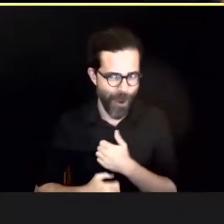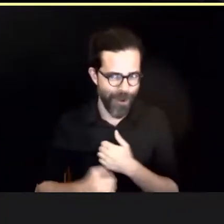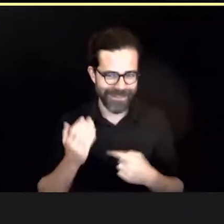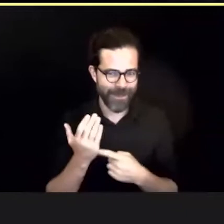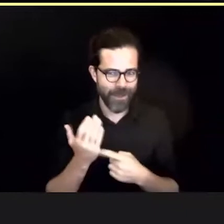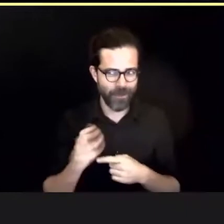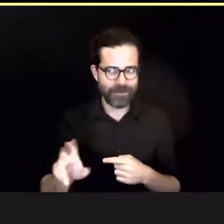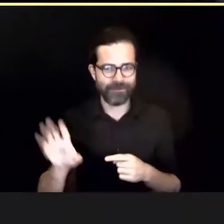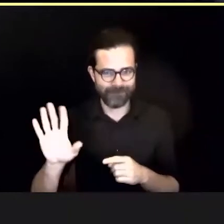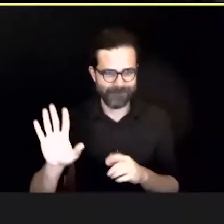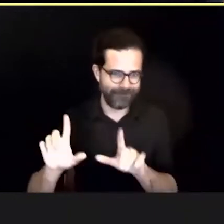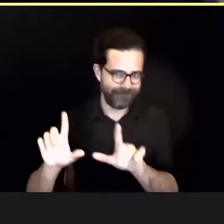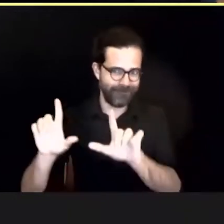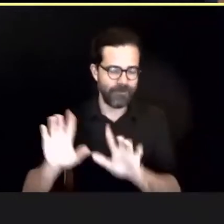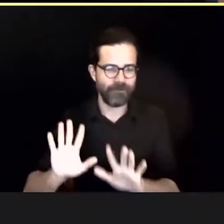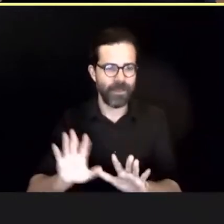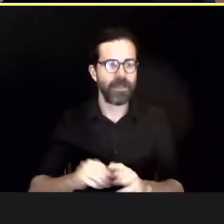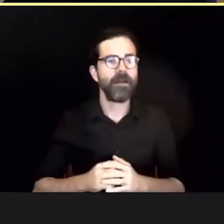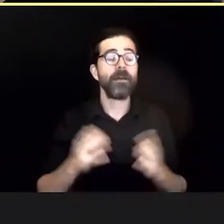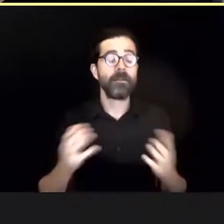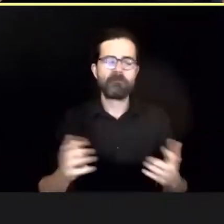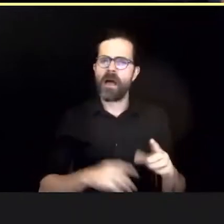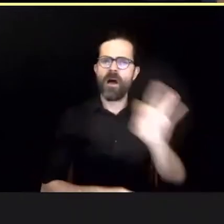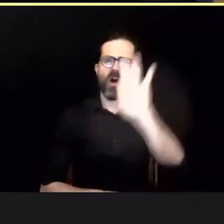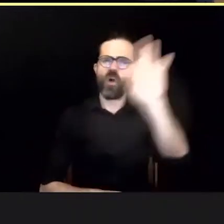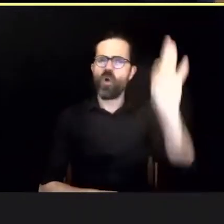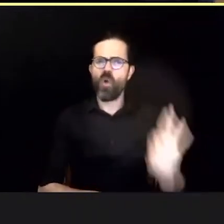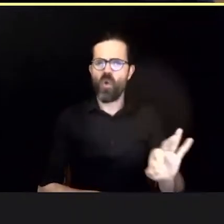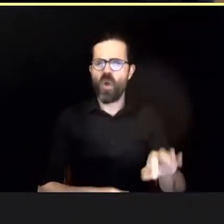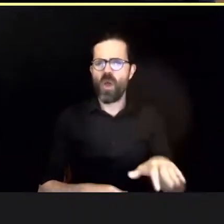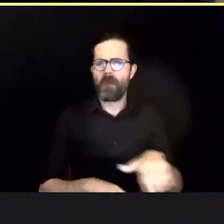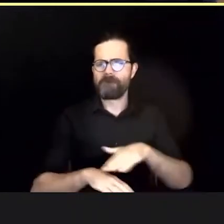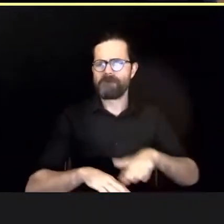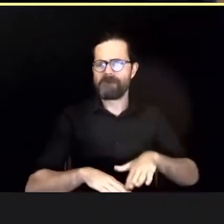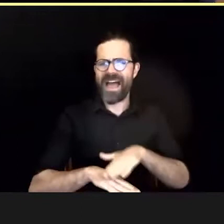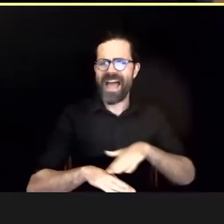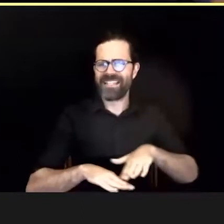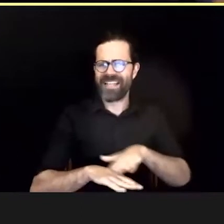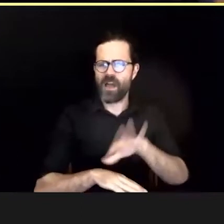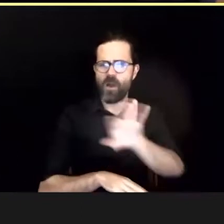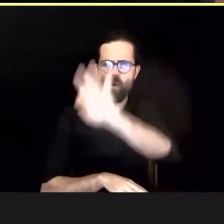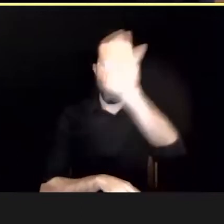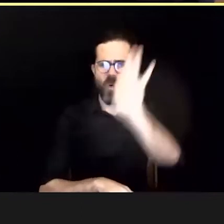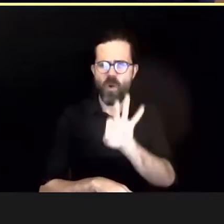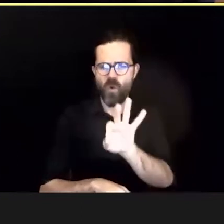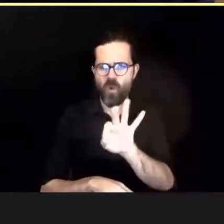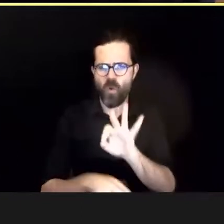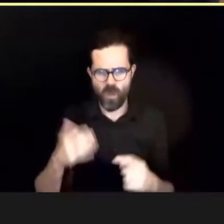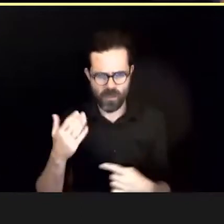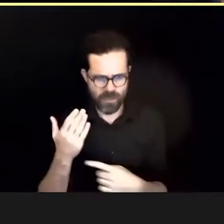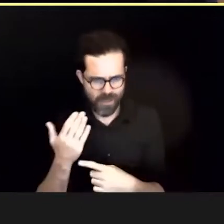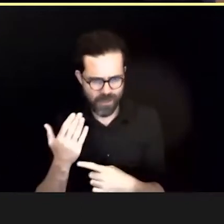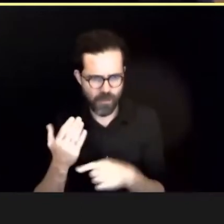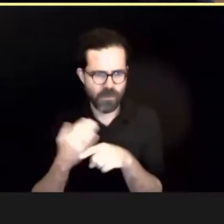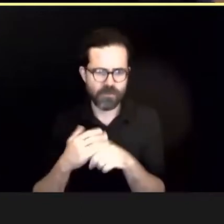So some questions, basic questions to ask when using technology. What outcome are you being addressed? And